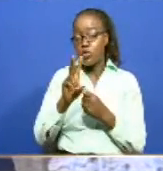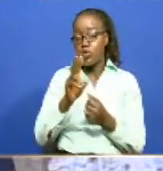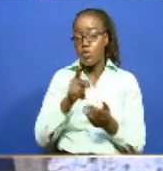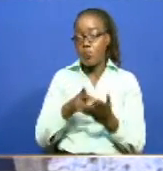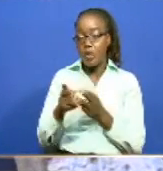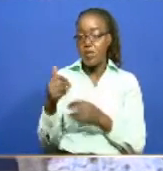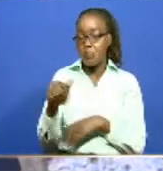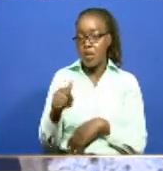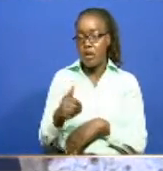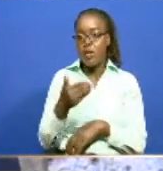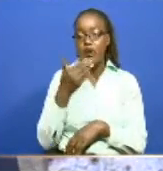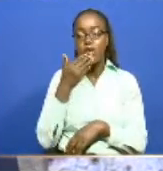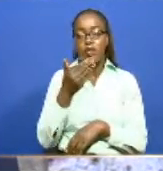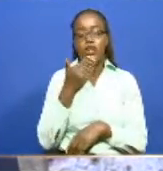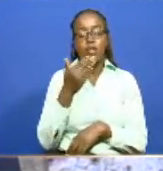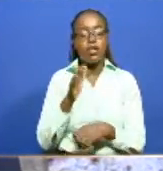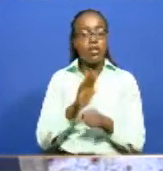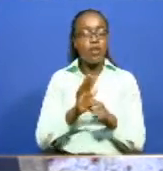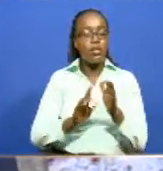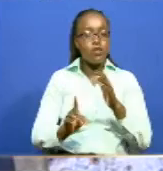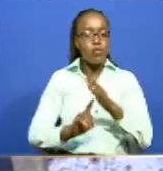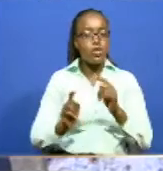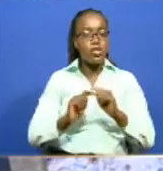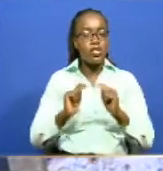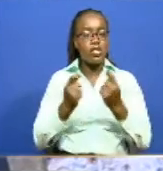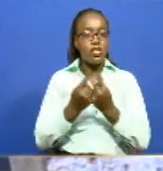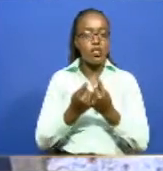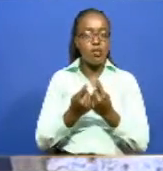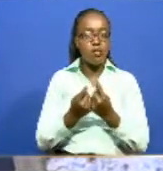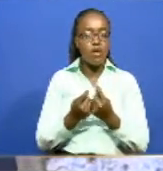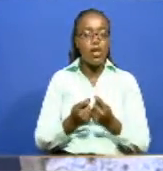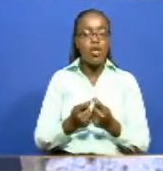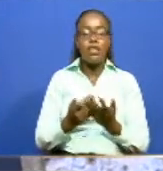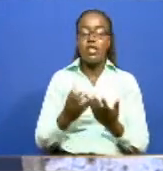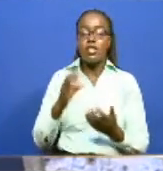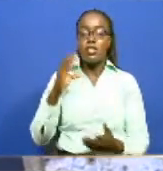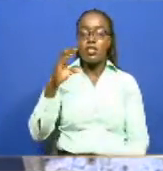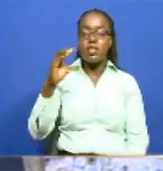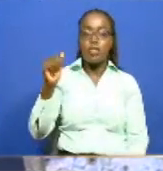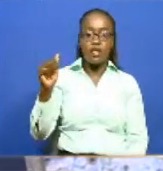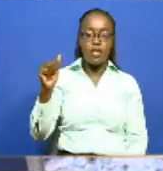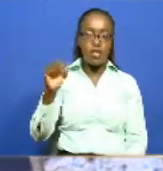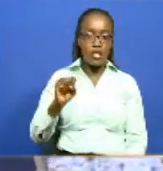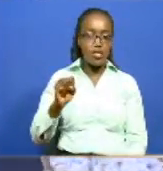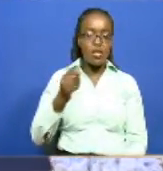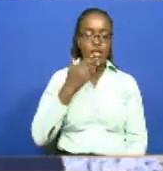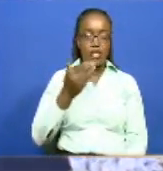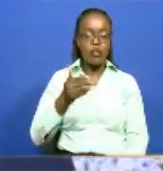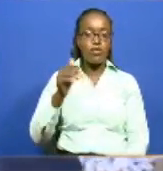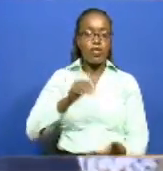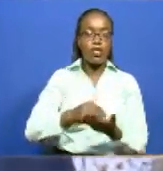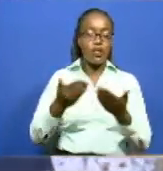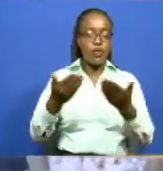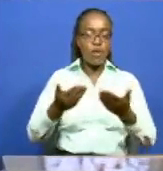thank you very much, the ministry team, Madam CS, and welcome again to Kiambu. Thank you and God